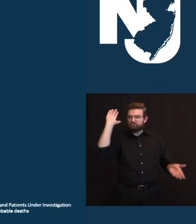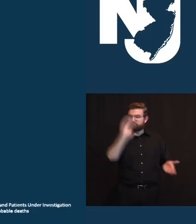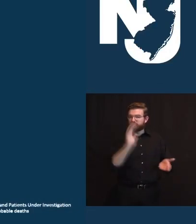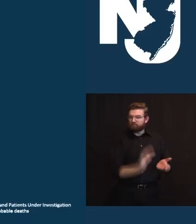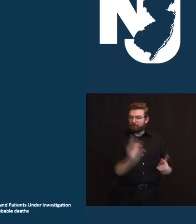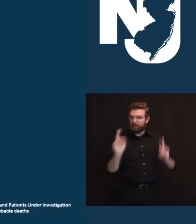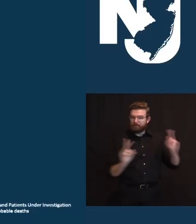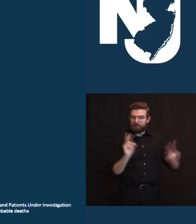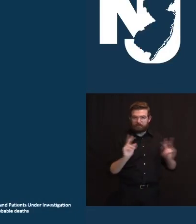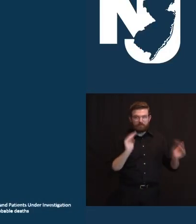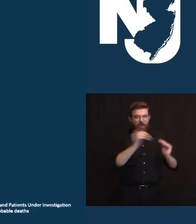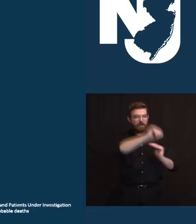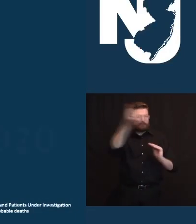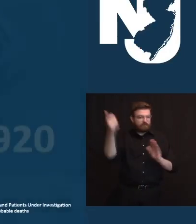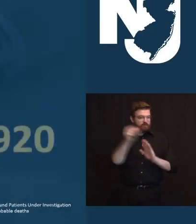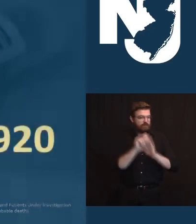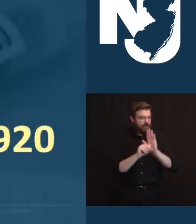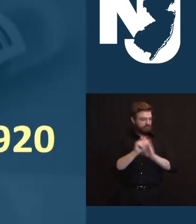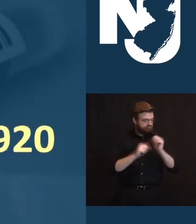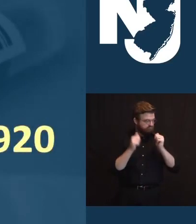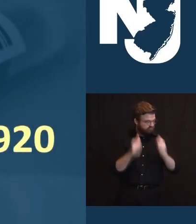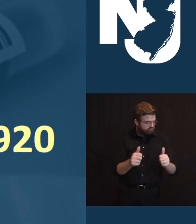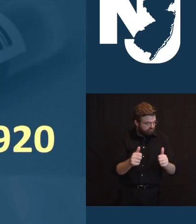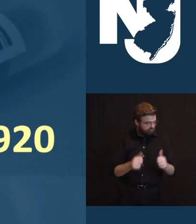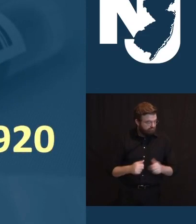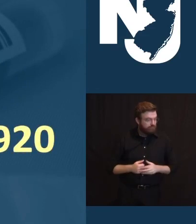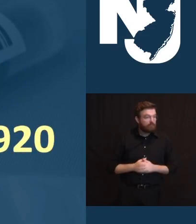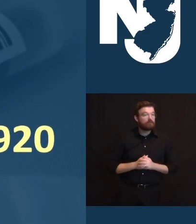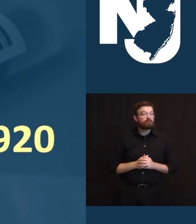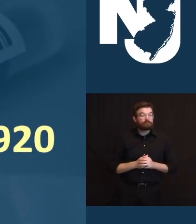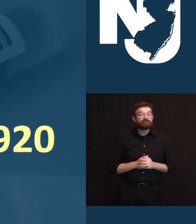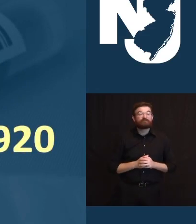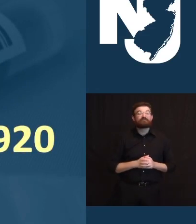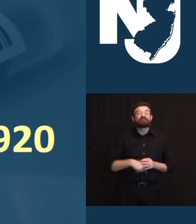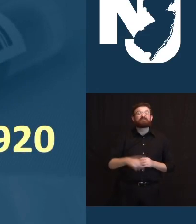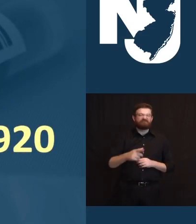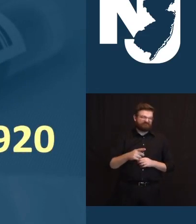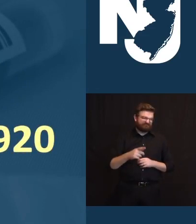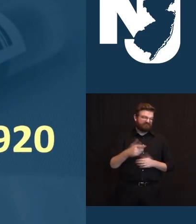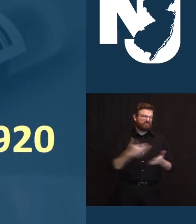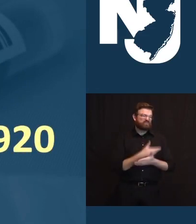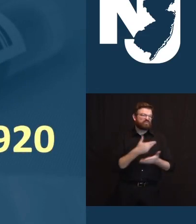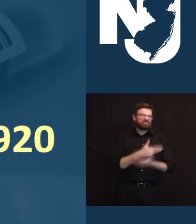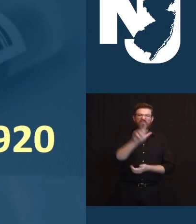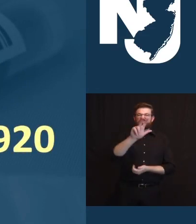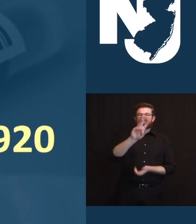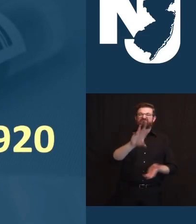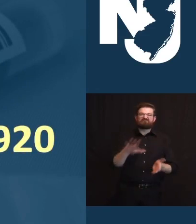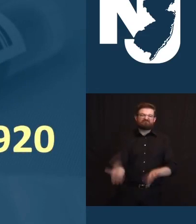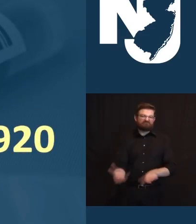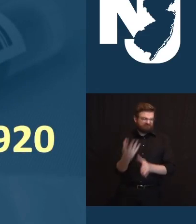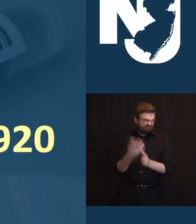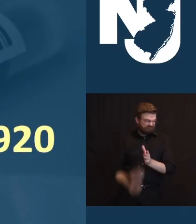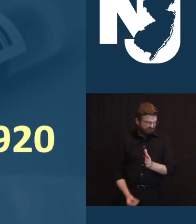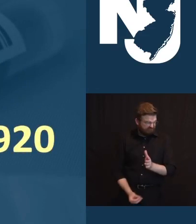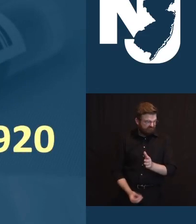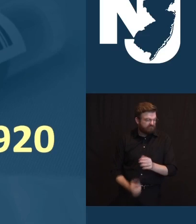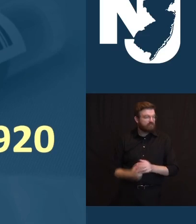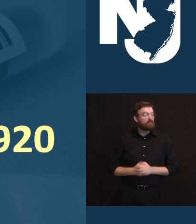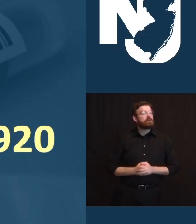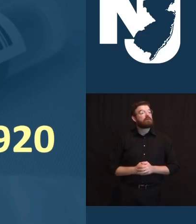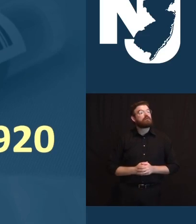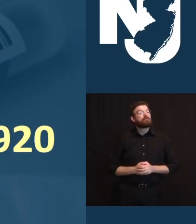improve. However, today we are reporting another 36 losses of life statewide